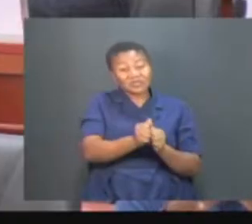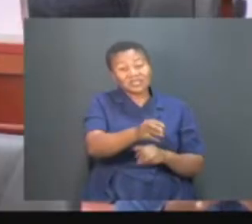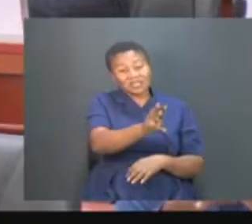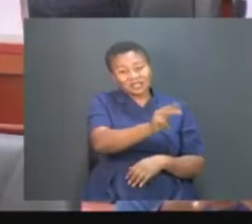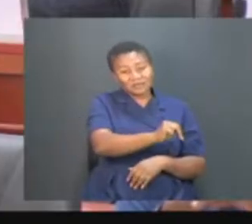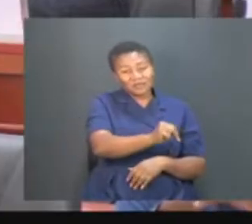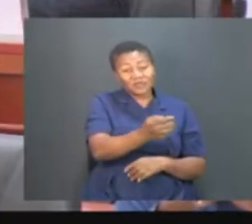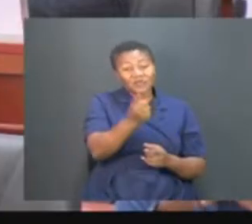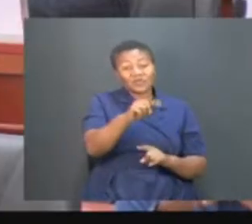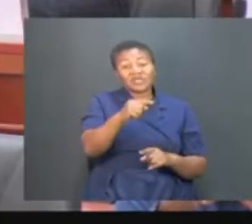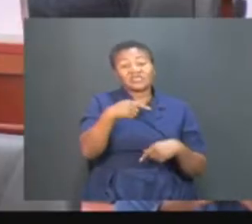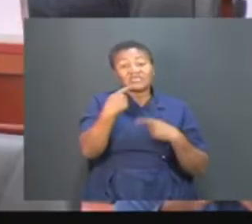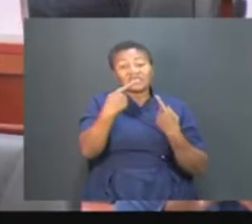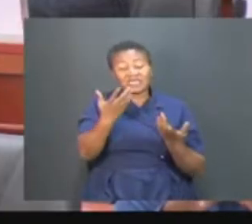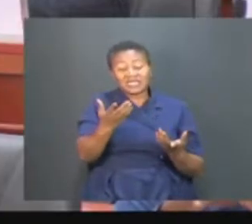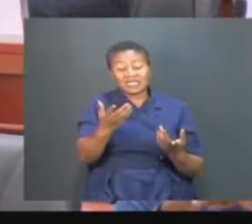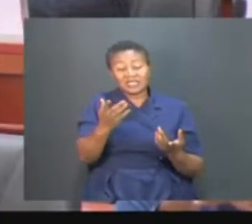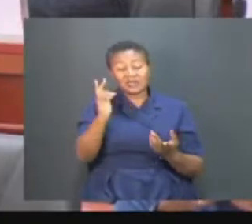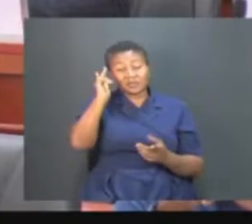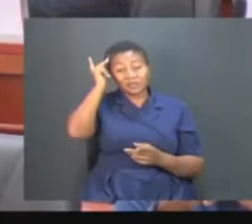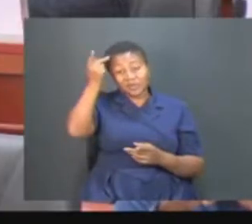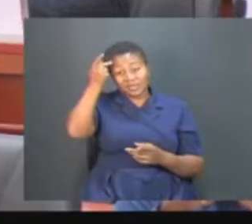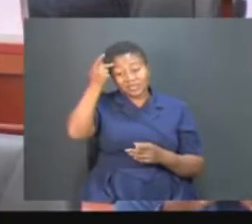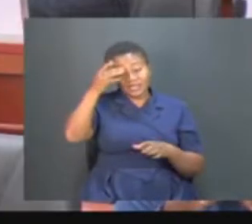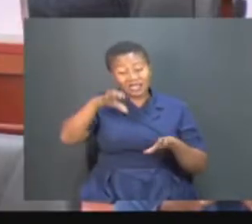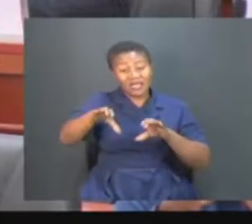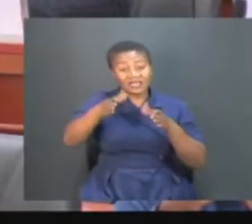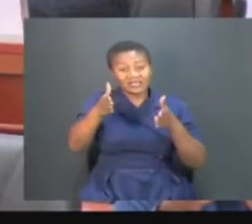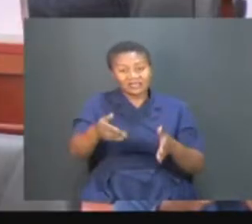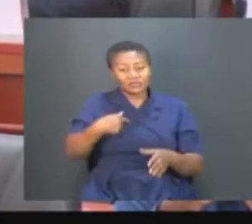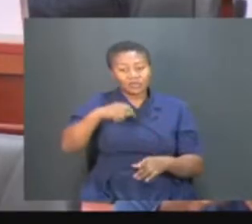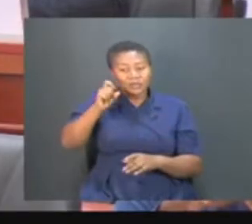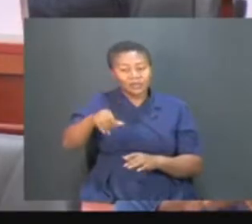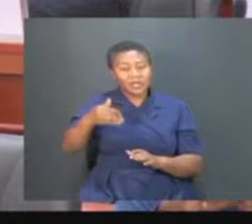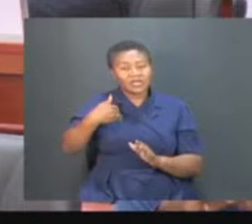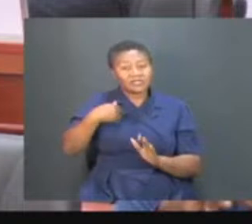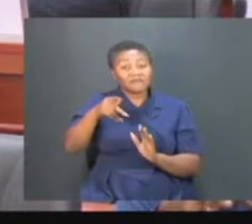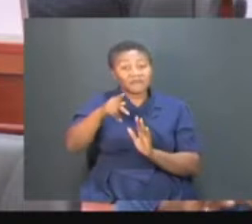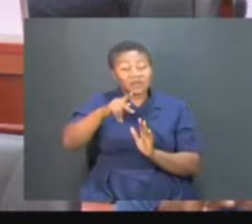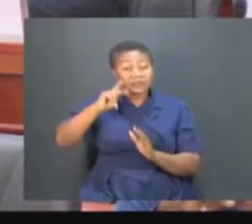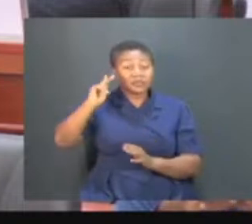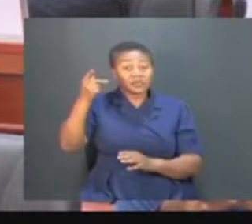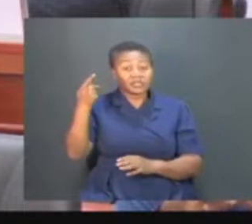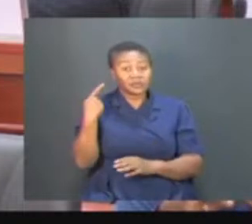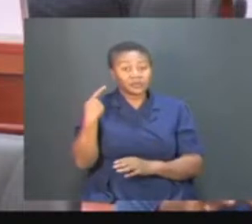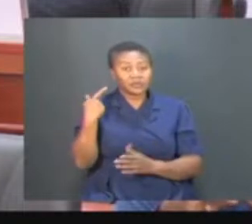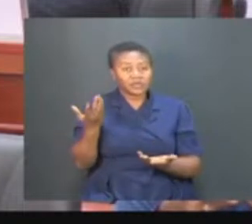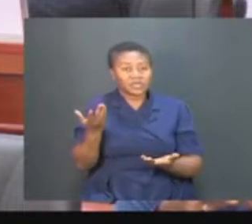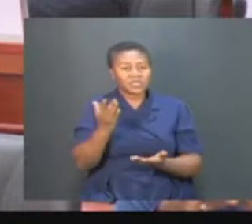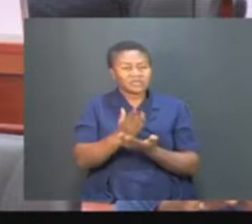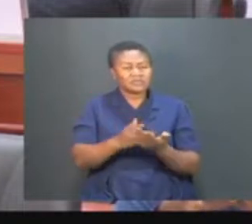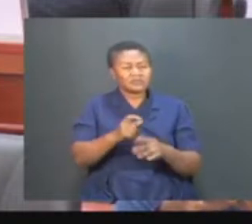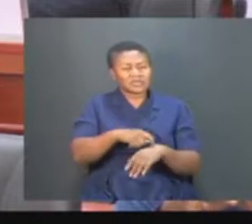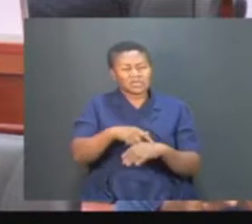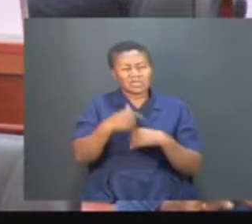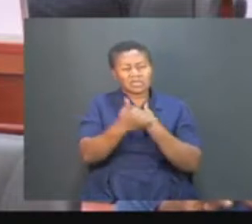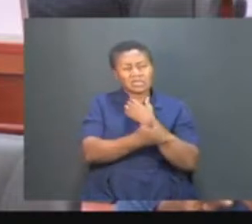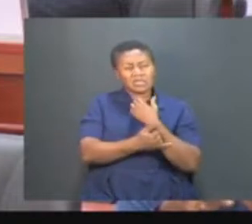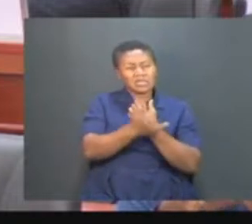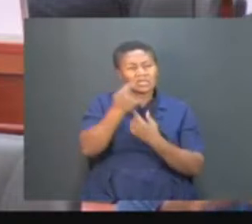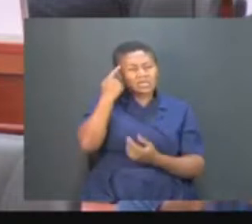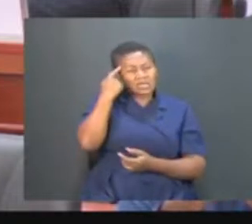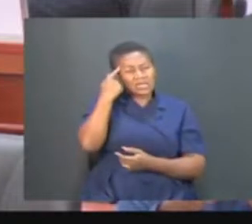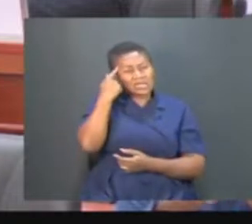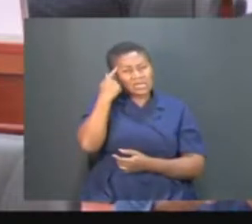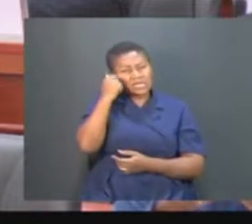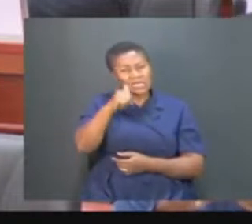as political actors, we should be principled. And it's very important so that the country doesn't think that anytime we do things, we